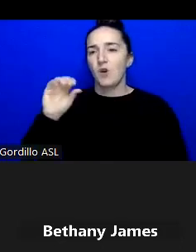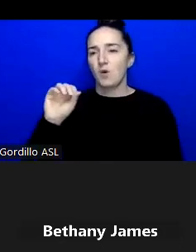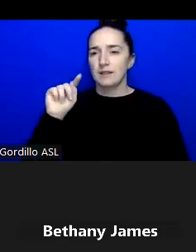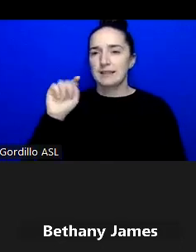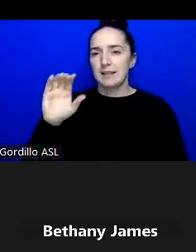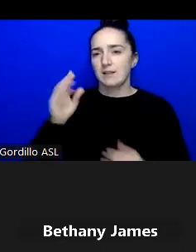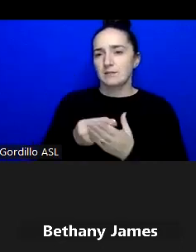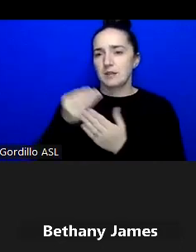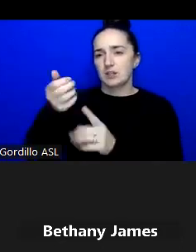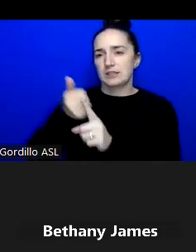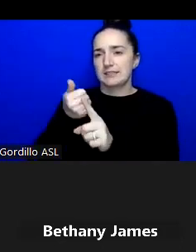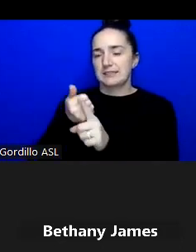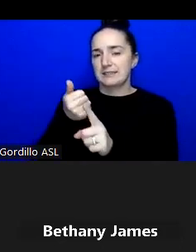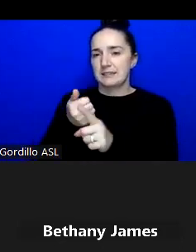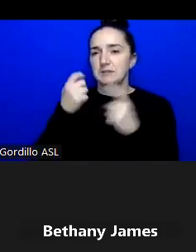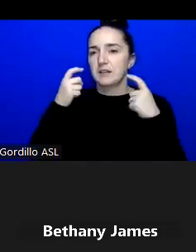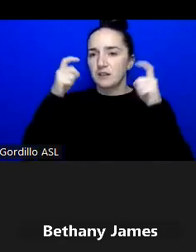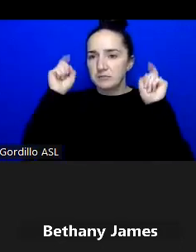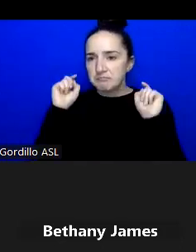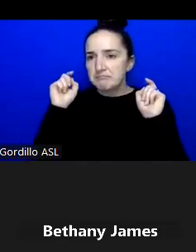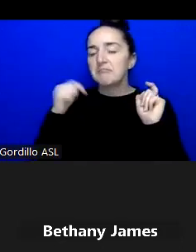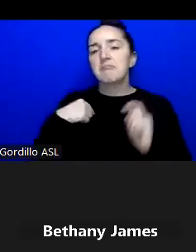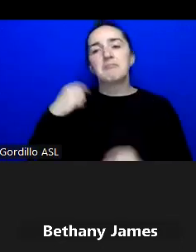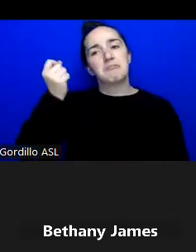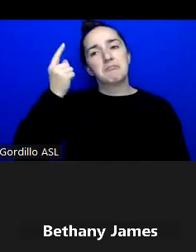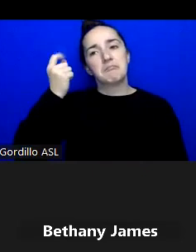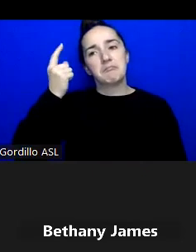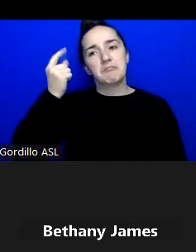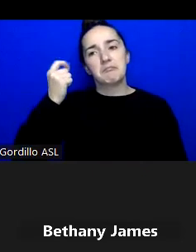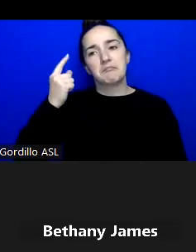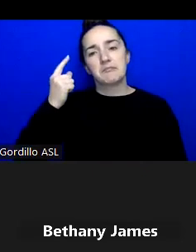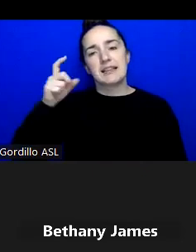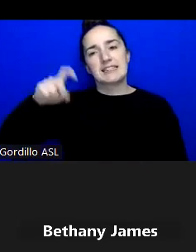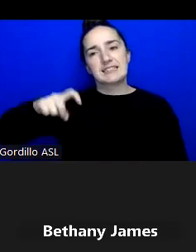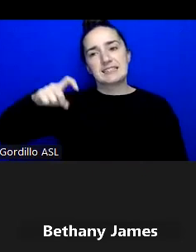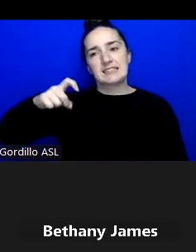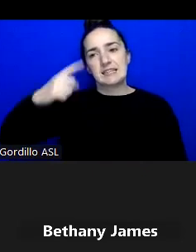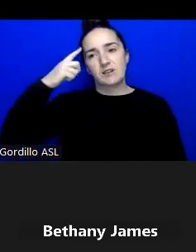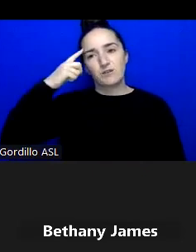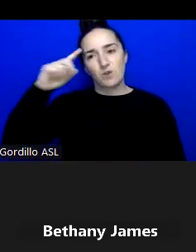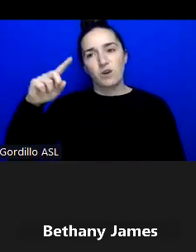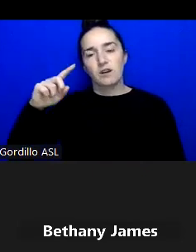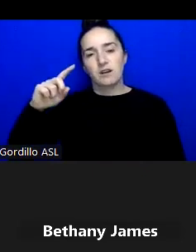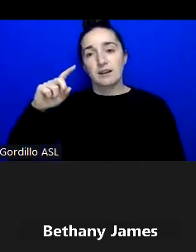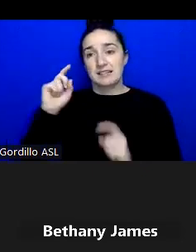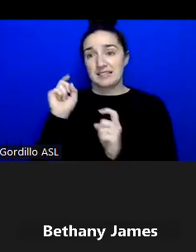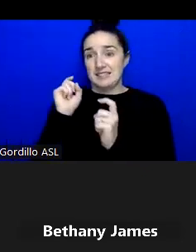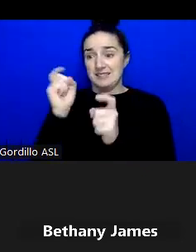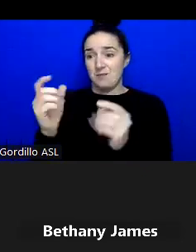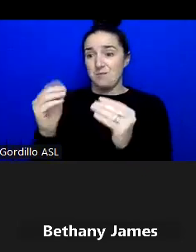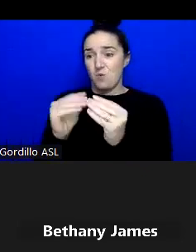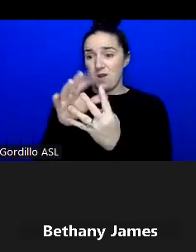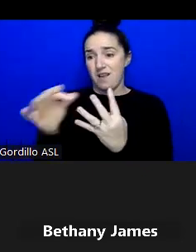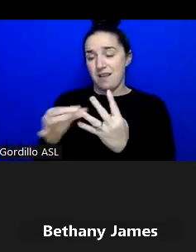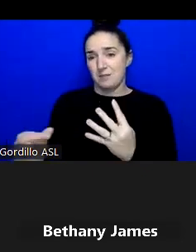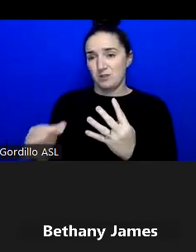approach, I do understand the need for giving people more options.